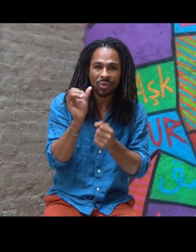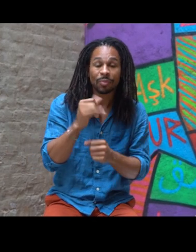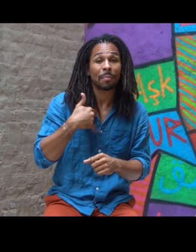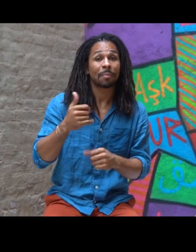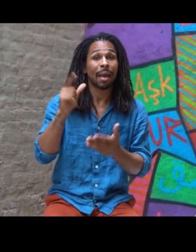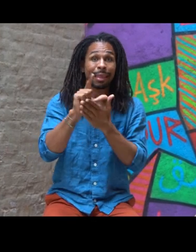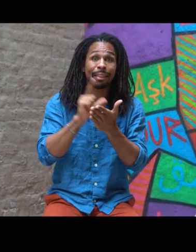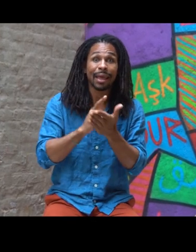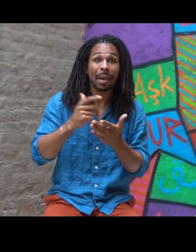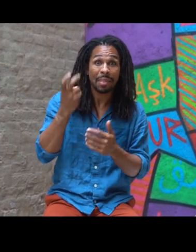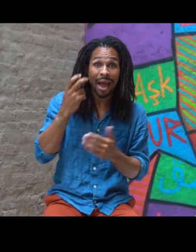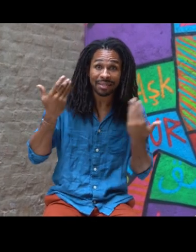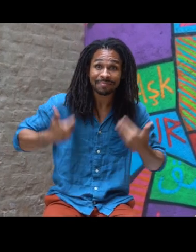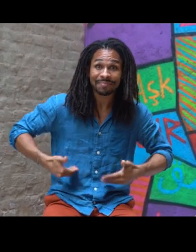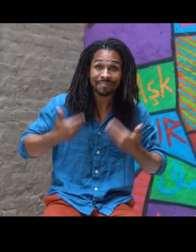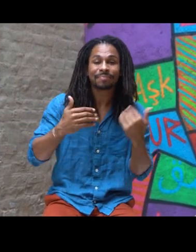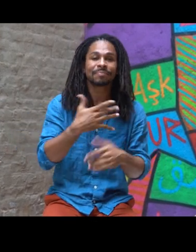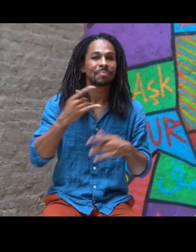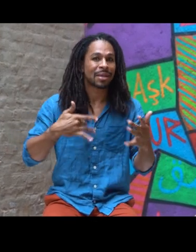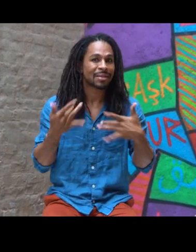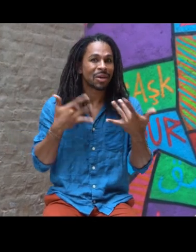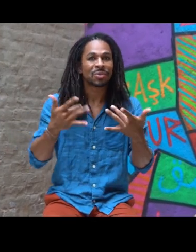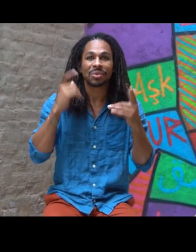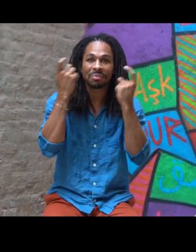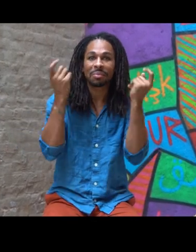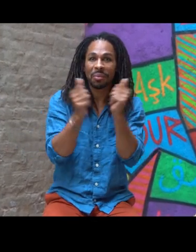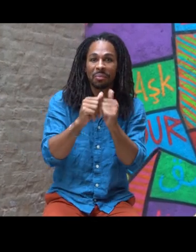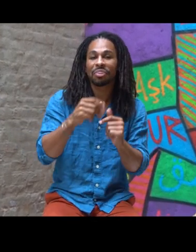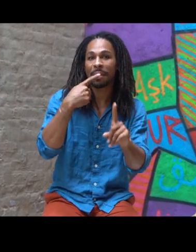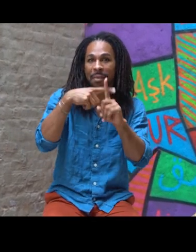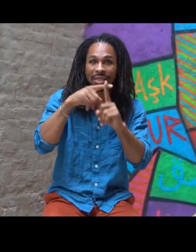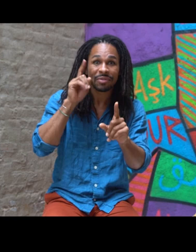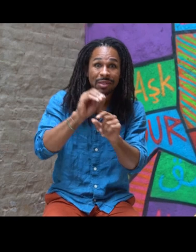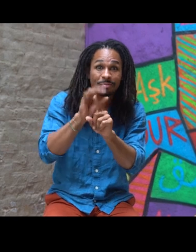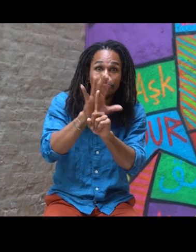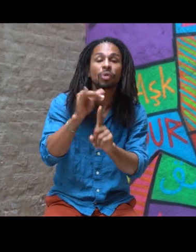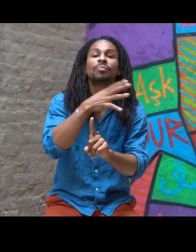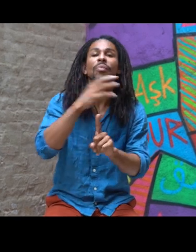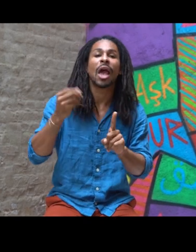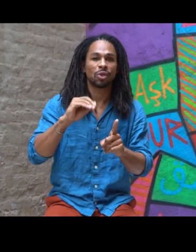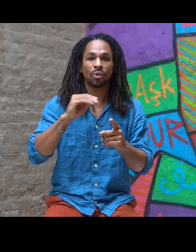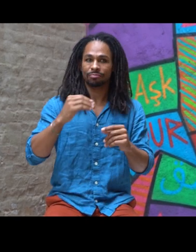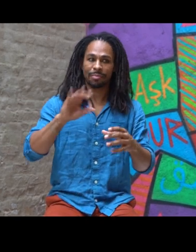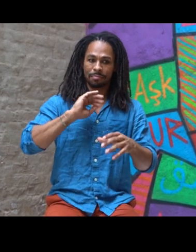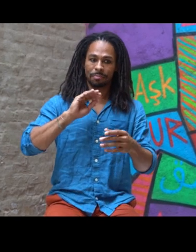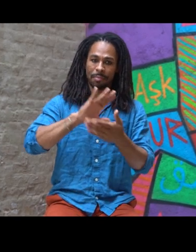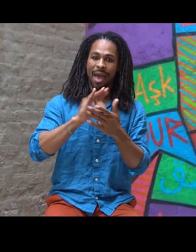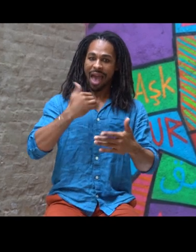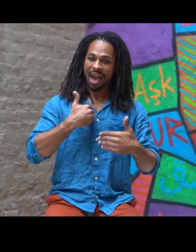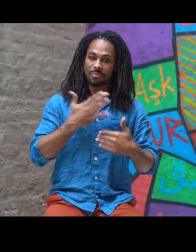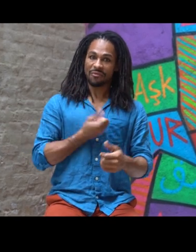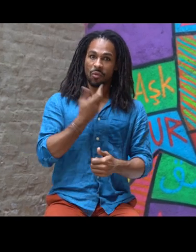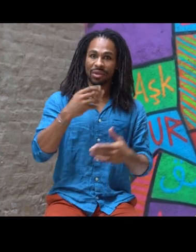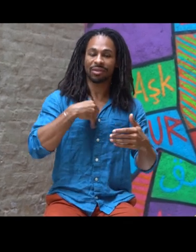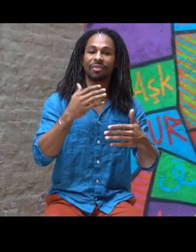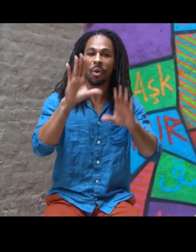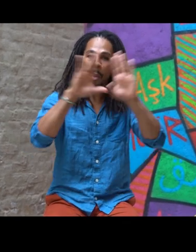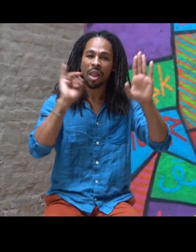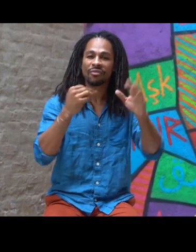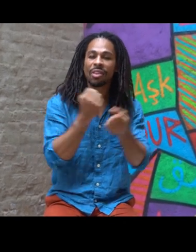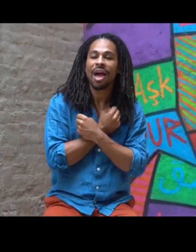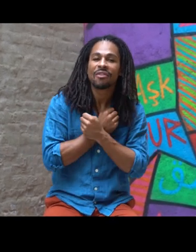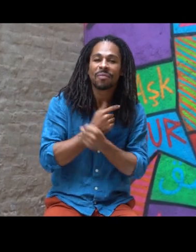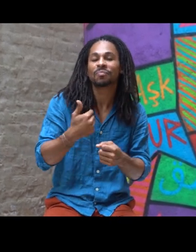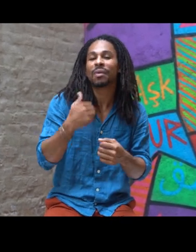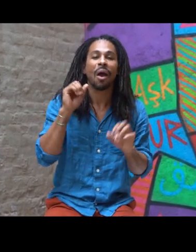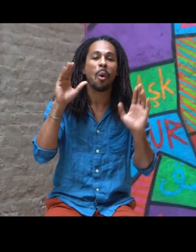being legally blind. I'm really excited to celebrate with Positive Exposure and to be a voice for the Wall of Love. I hope